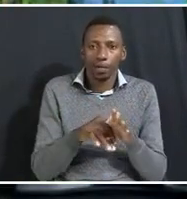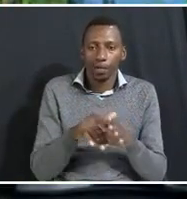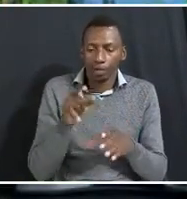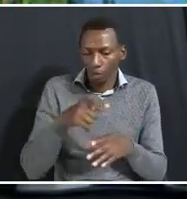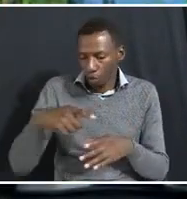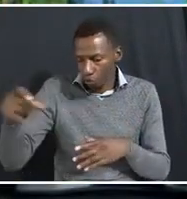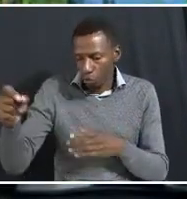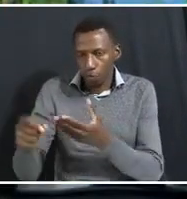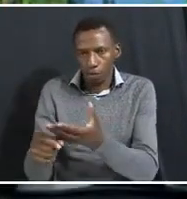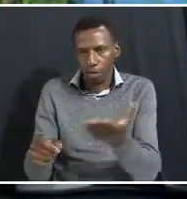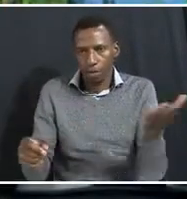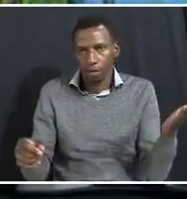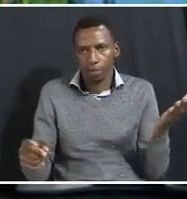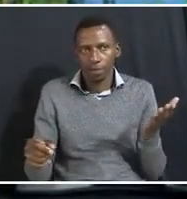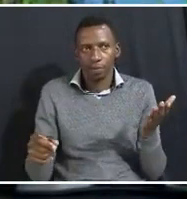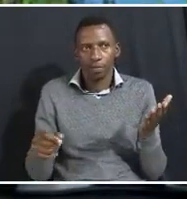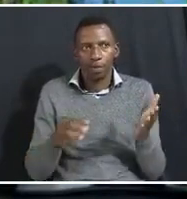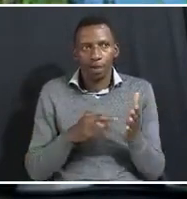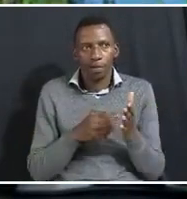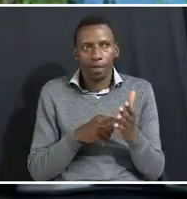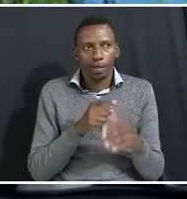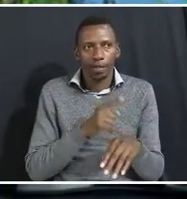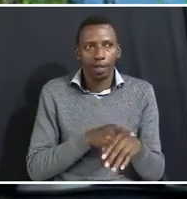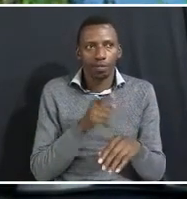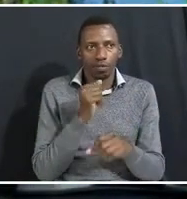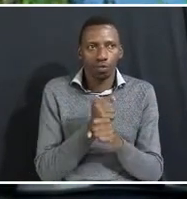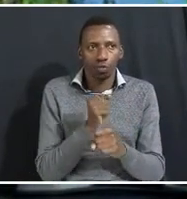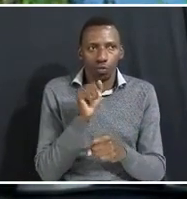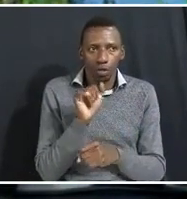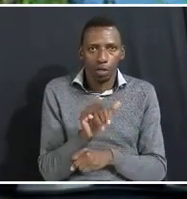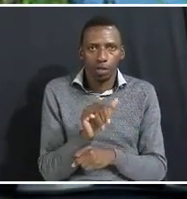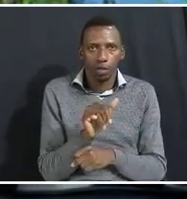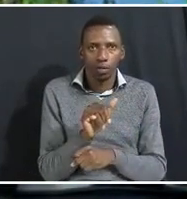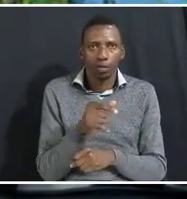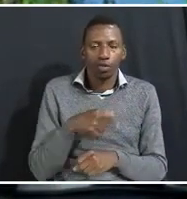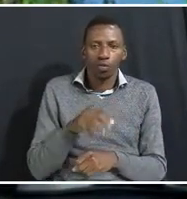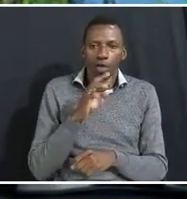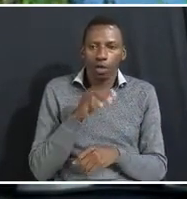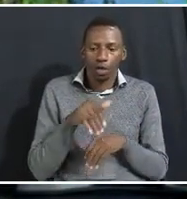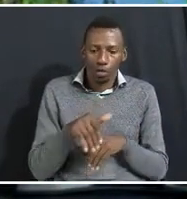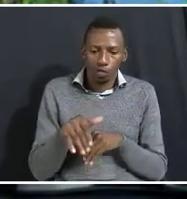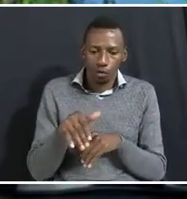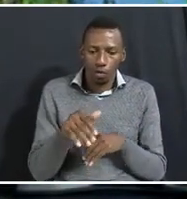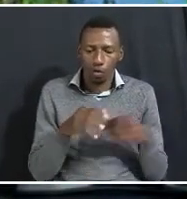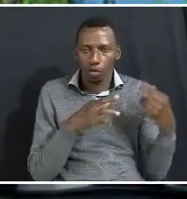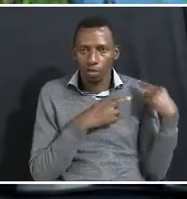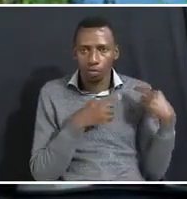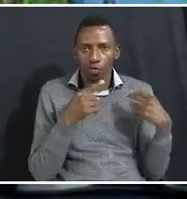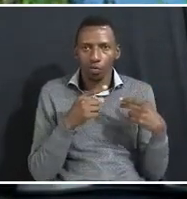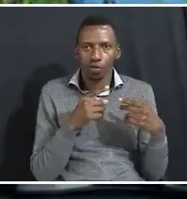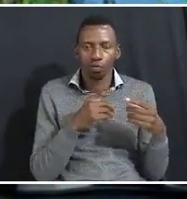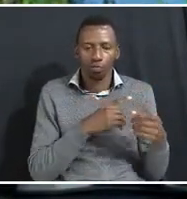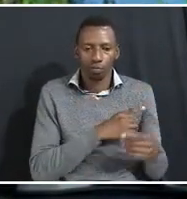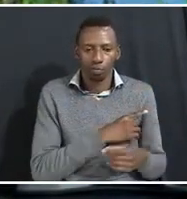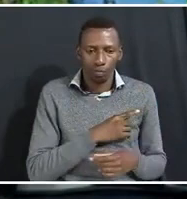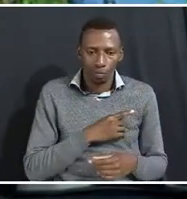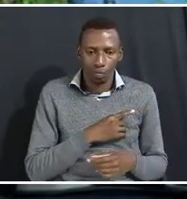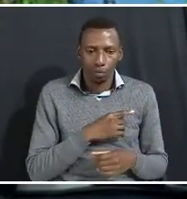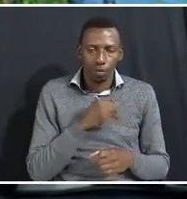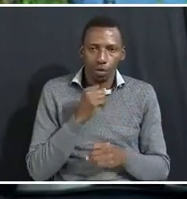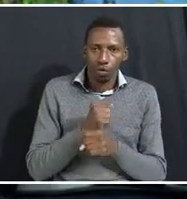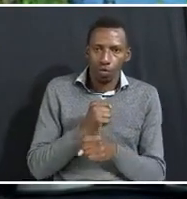are. And so actually by doing that, we are following the mandate of the deaconate,